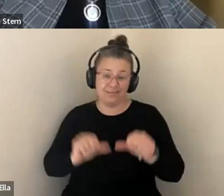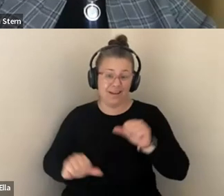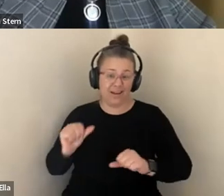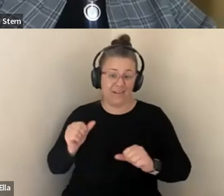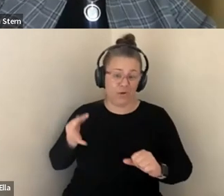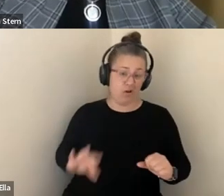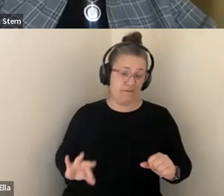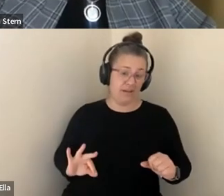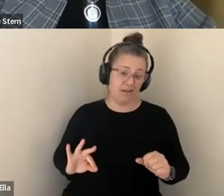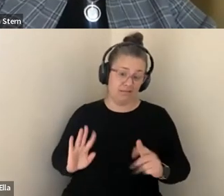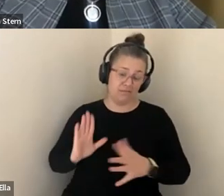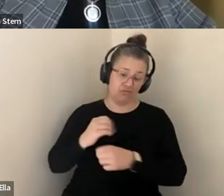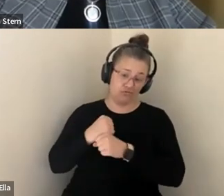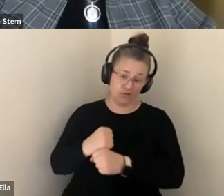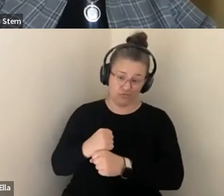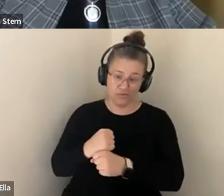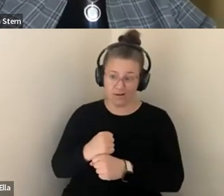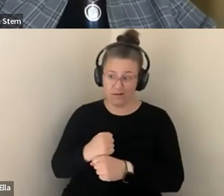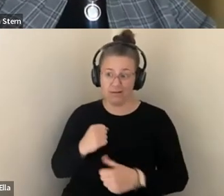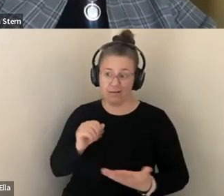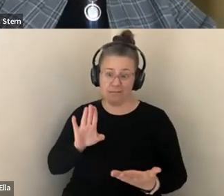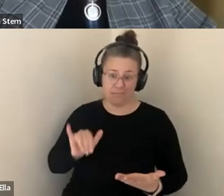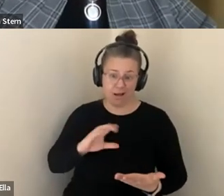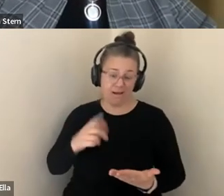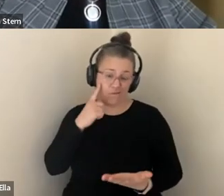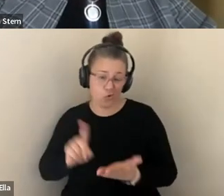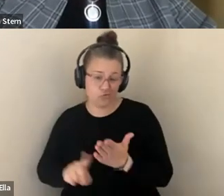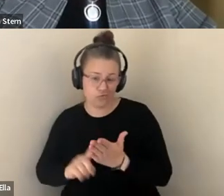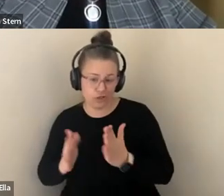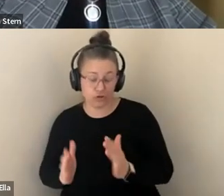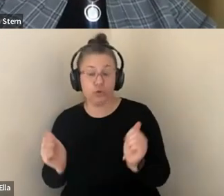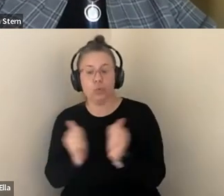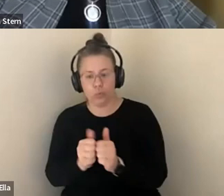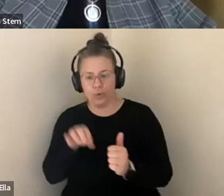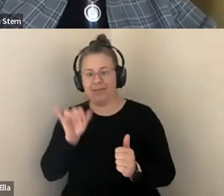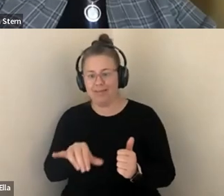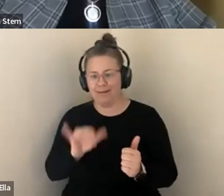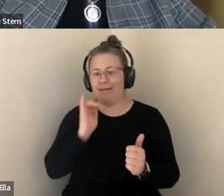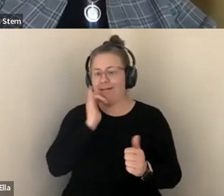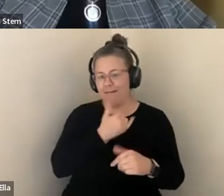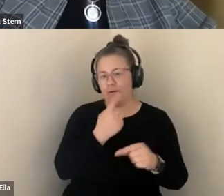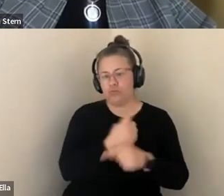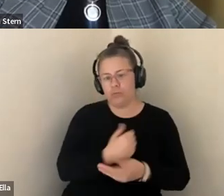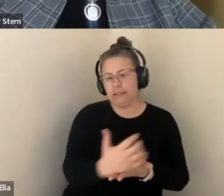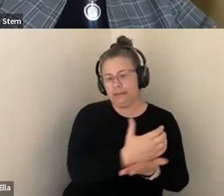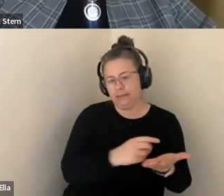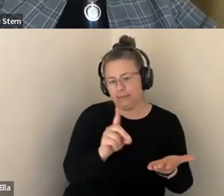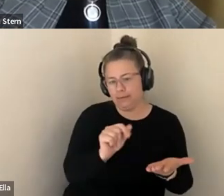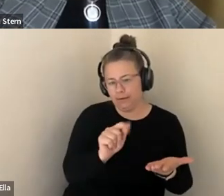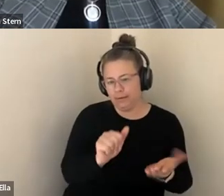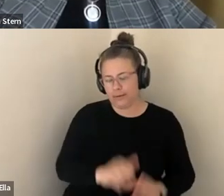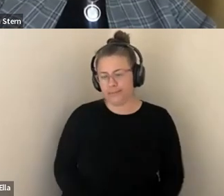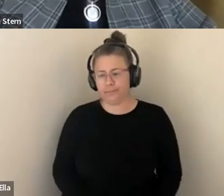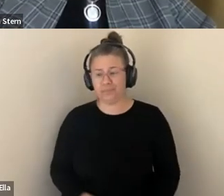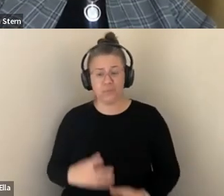for researchers on that sort of data. So do you all have this concern about how this